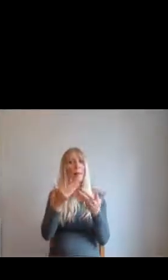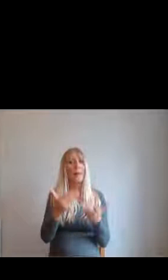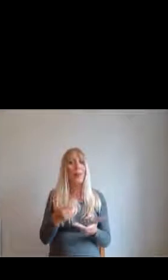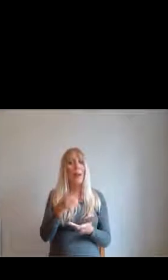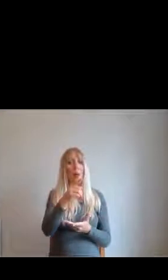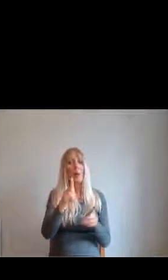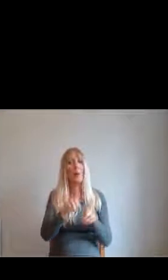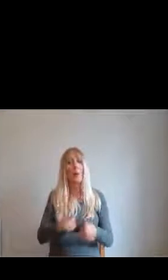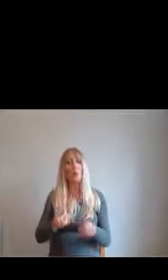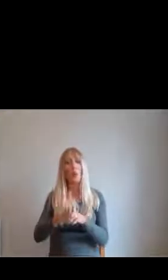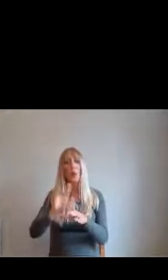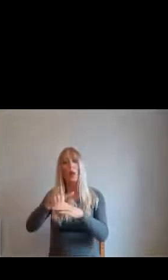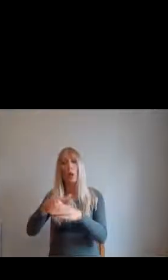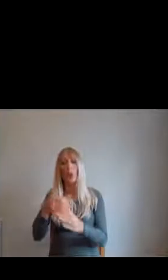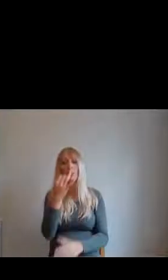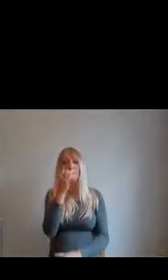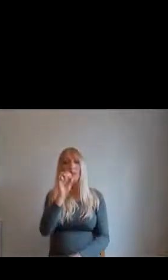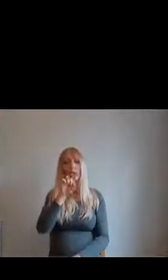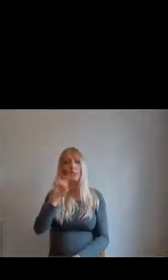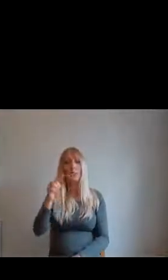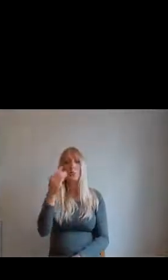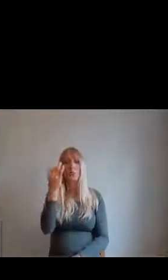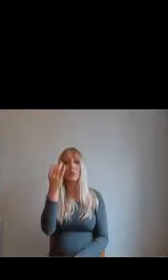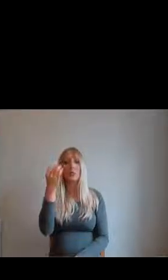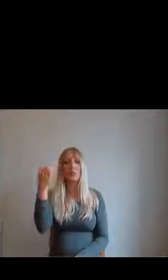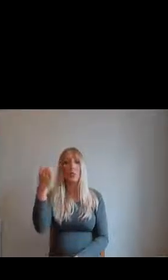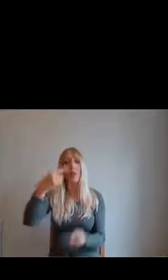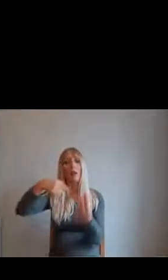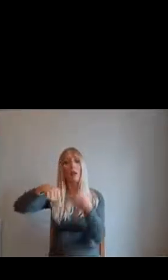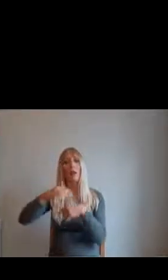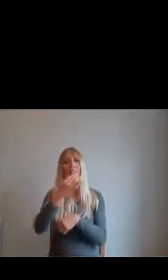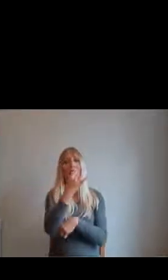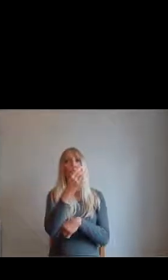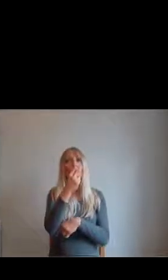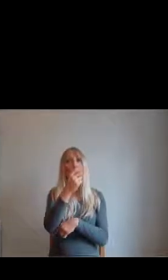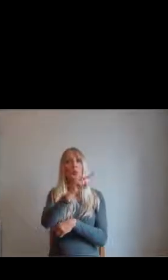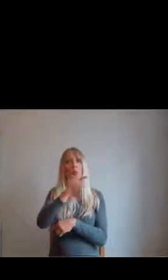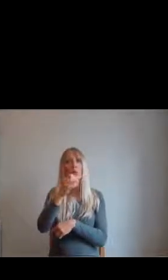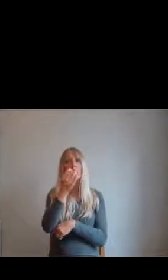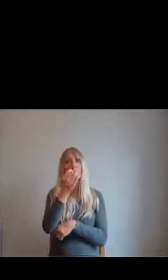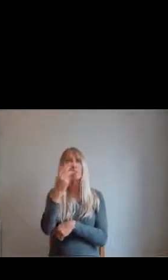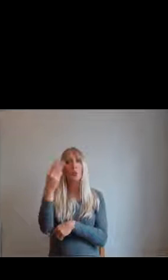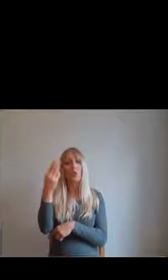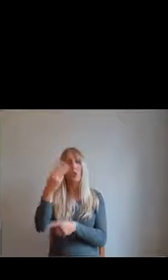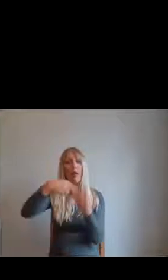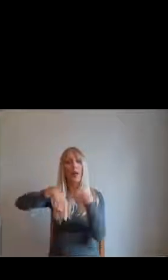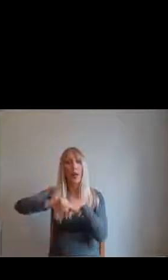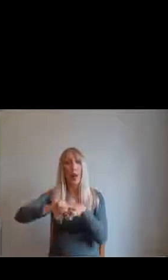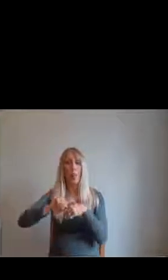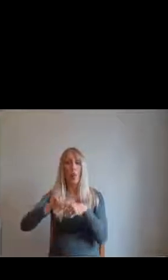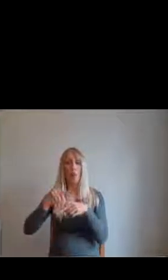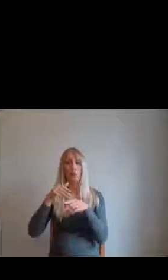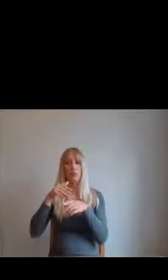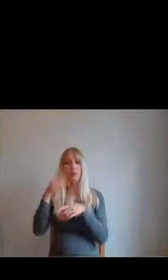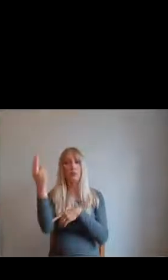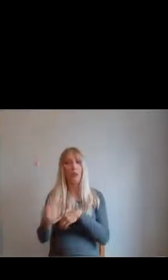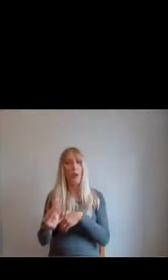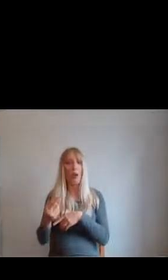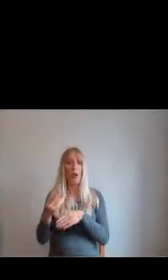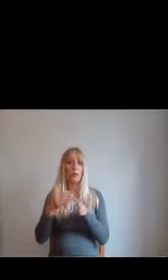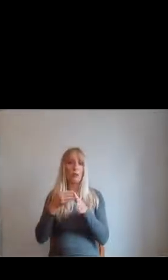pages 70 to 71 and 72 to 73 of the Guide to Design Refinement